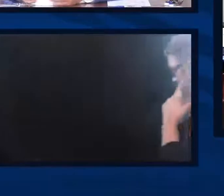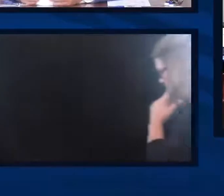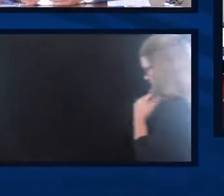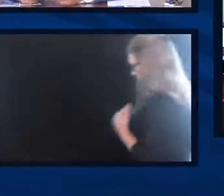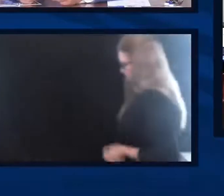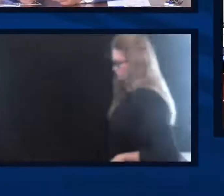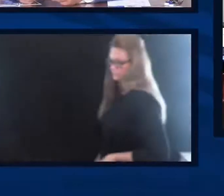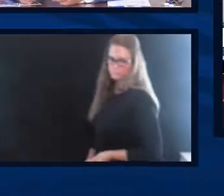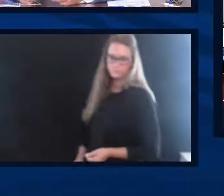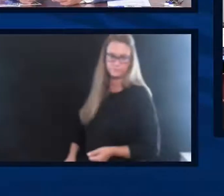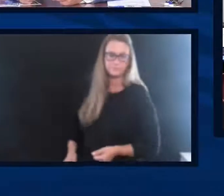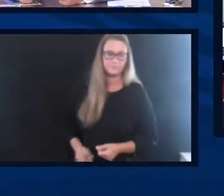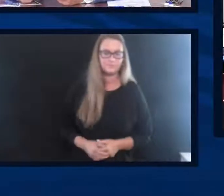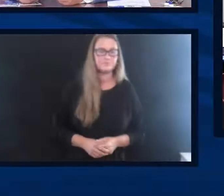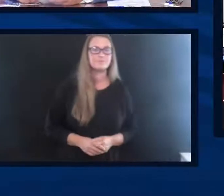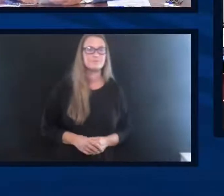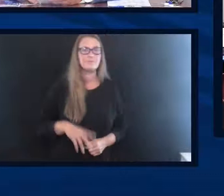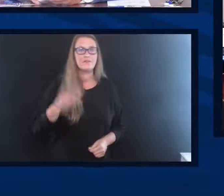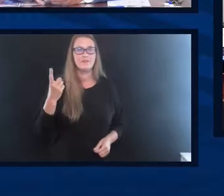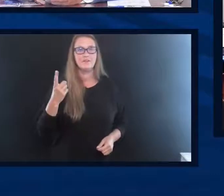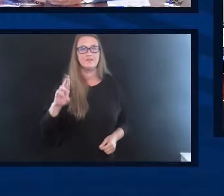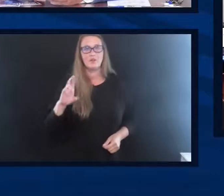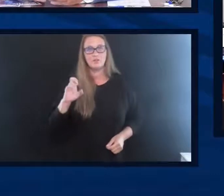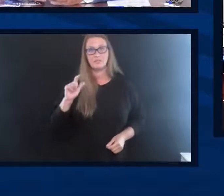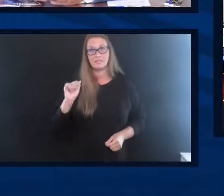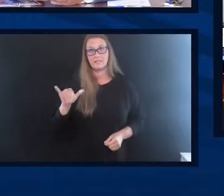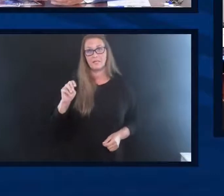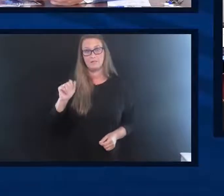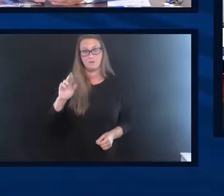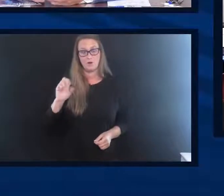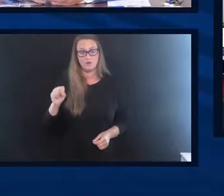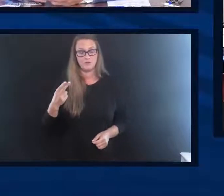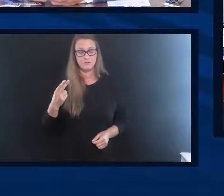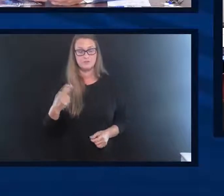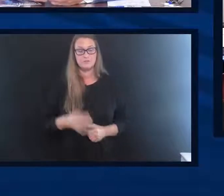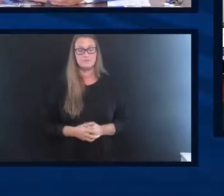Thank you, Governor. Let's now go to Dr. Clay Marsh, our coronavirus czar.